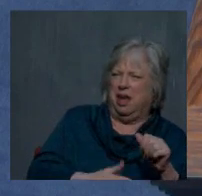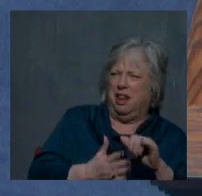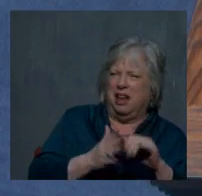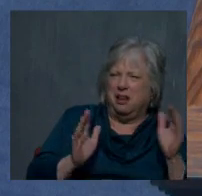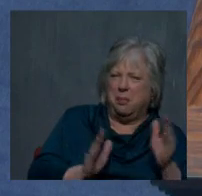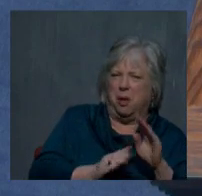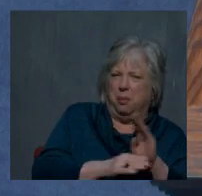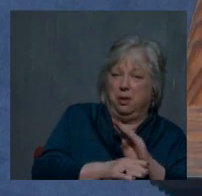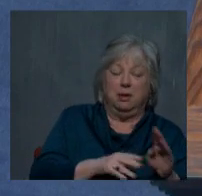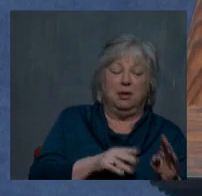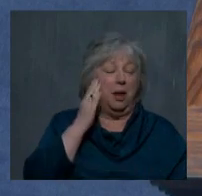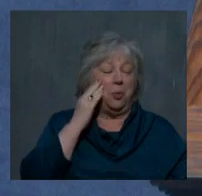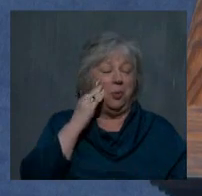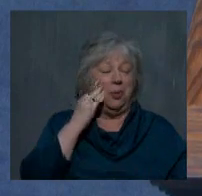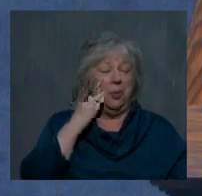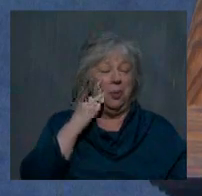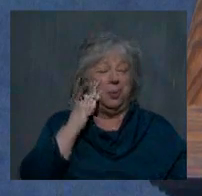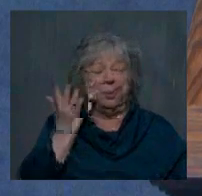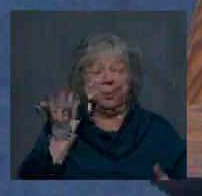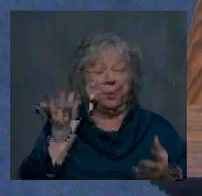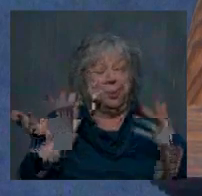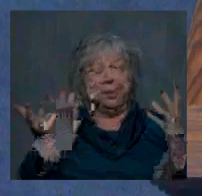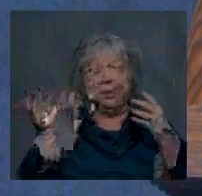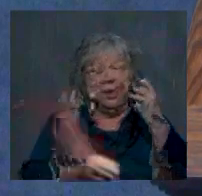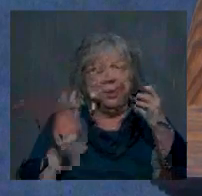I know small.